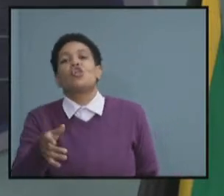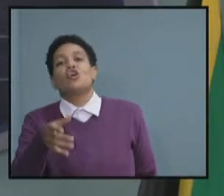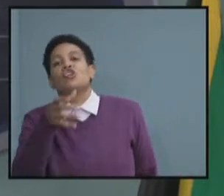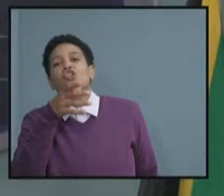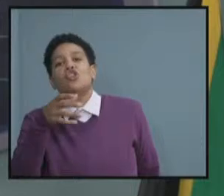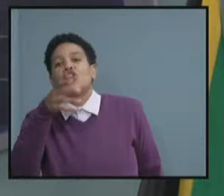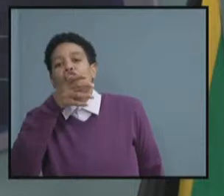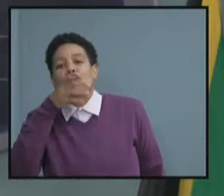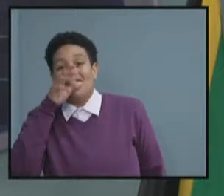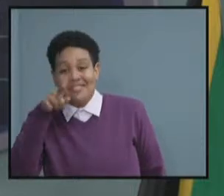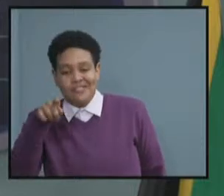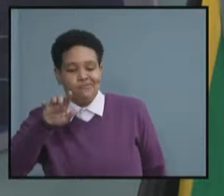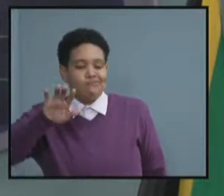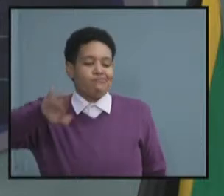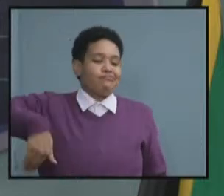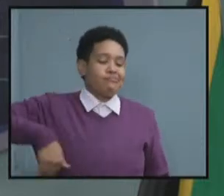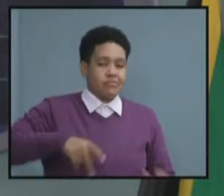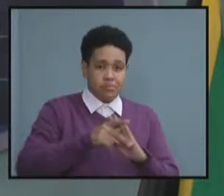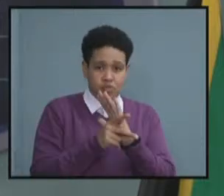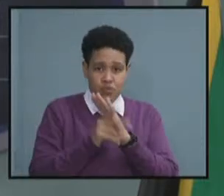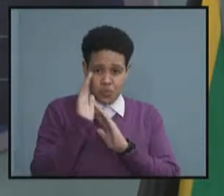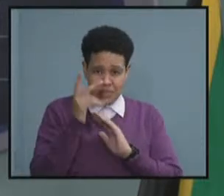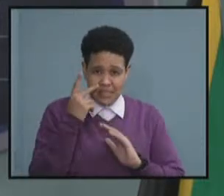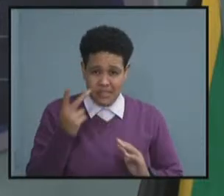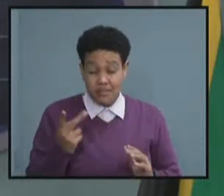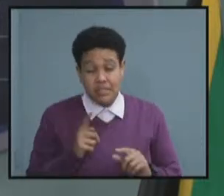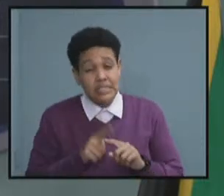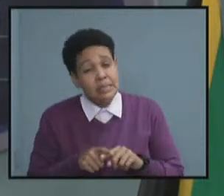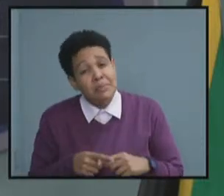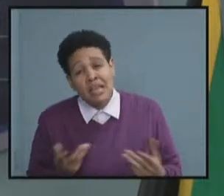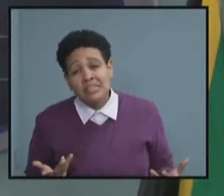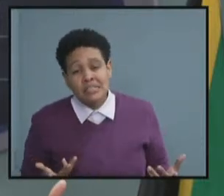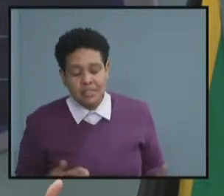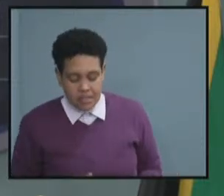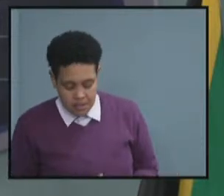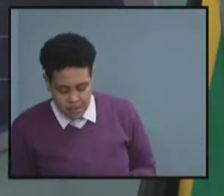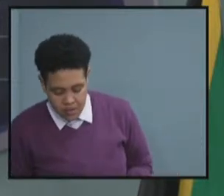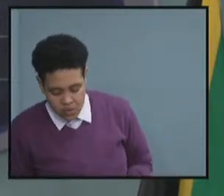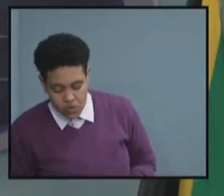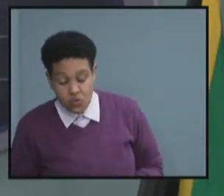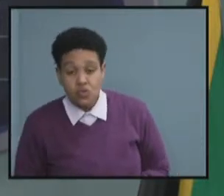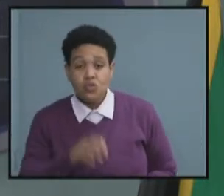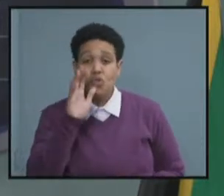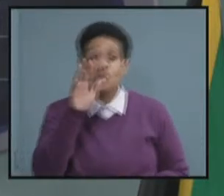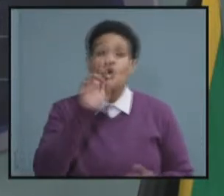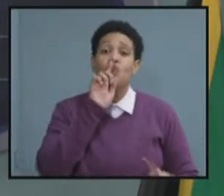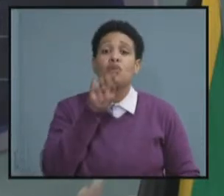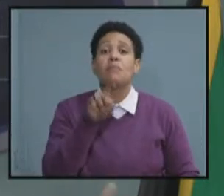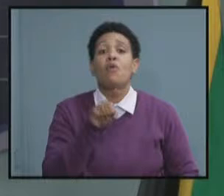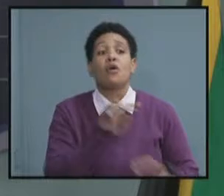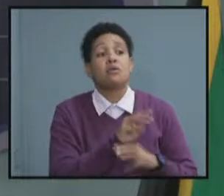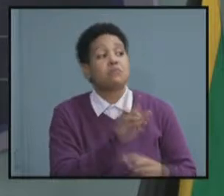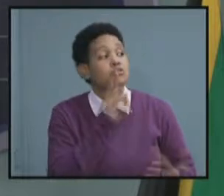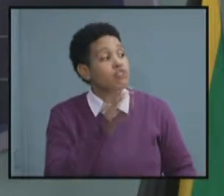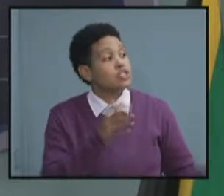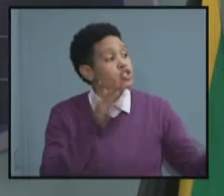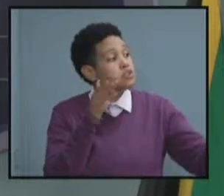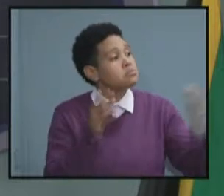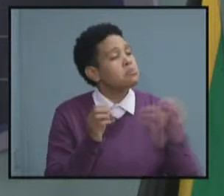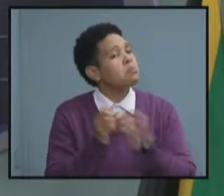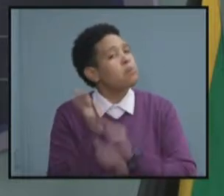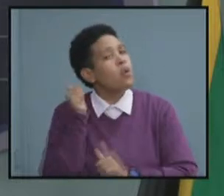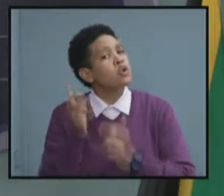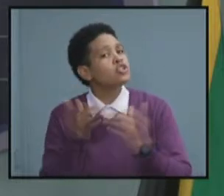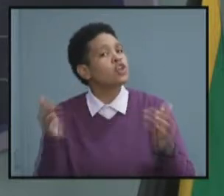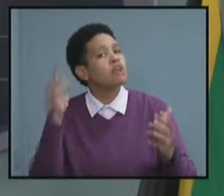not following the protocols? It all depends. So your report, Minister, suggests that there is general